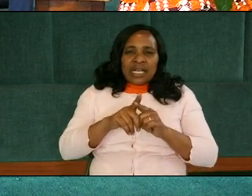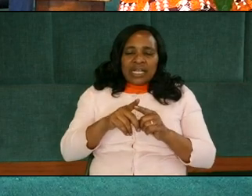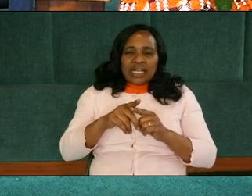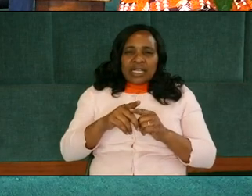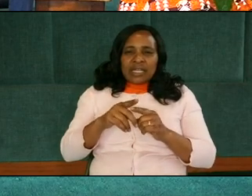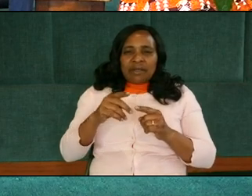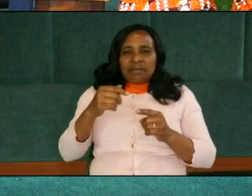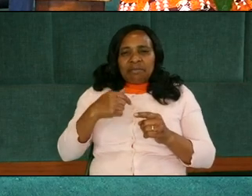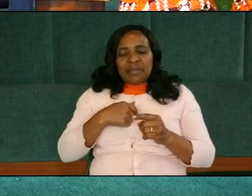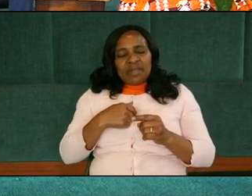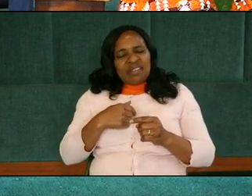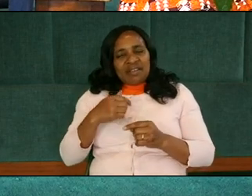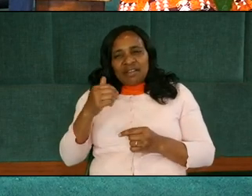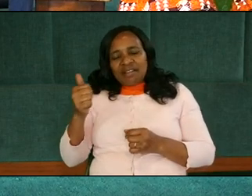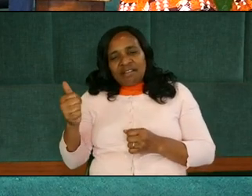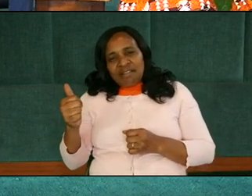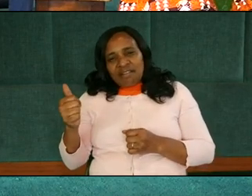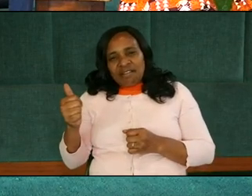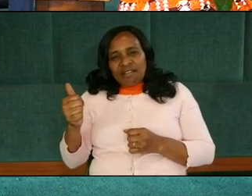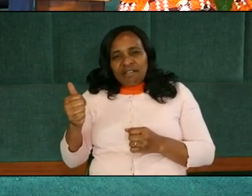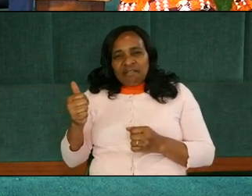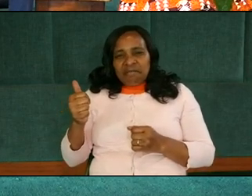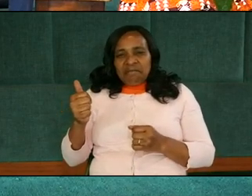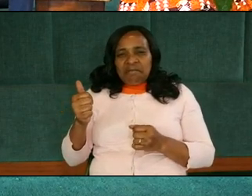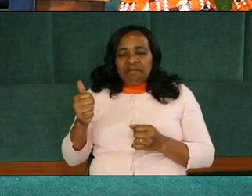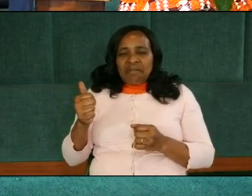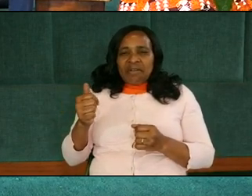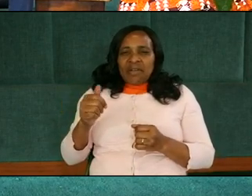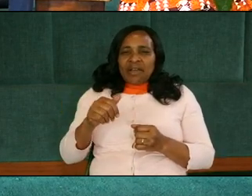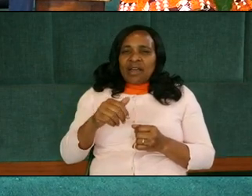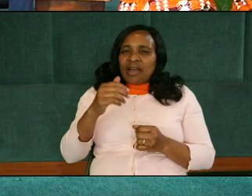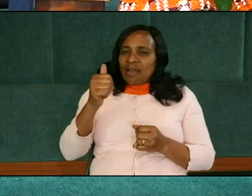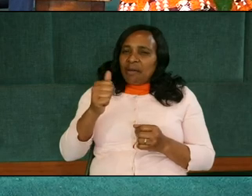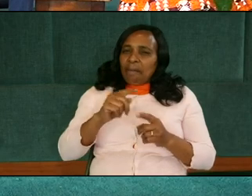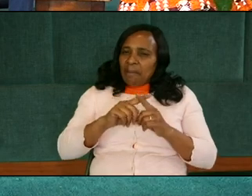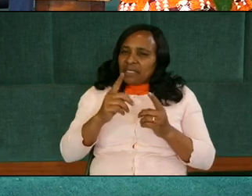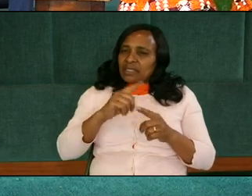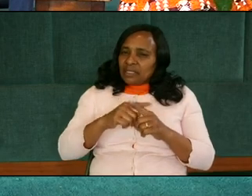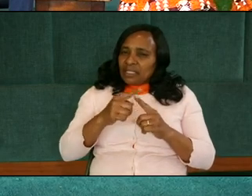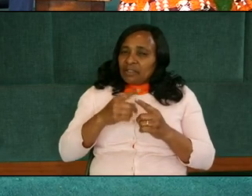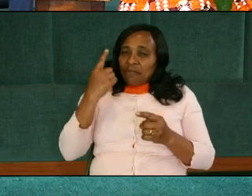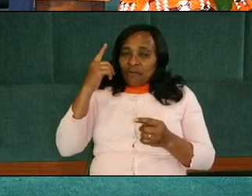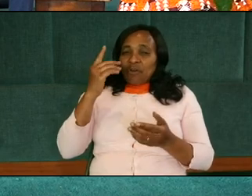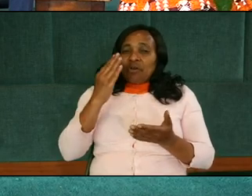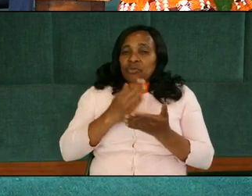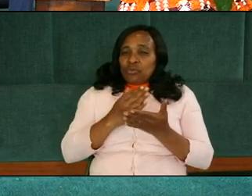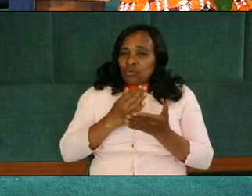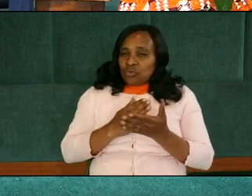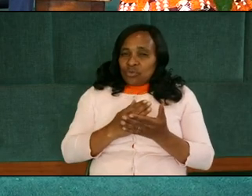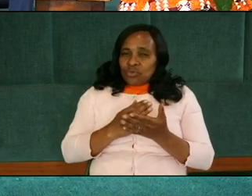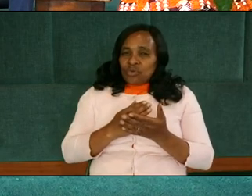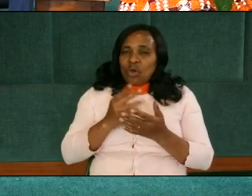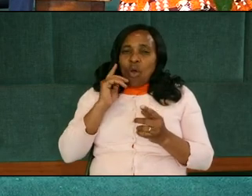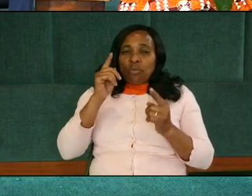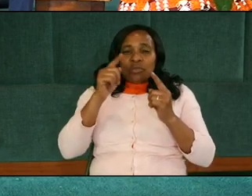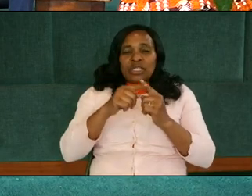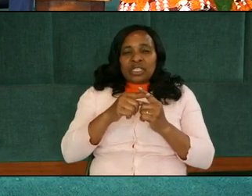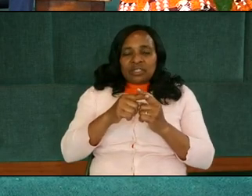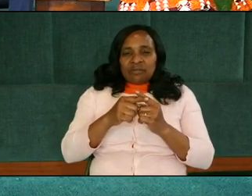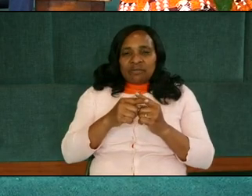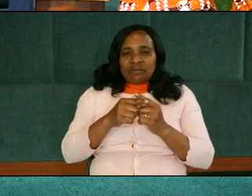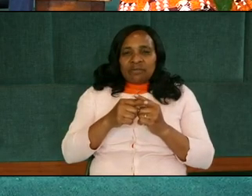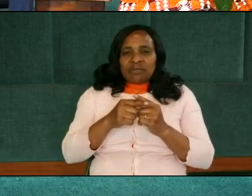A, something I desire. Don't we all desire that A? But then for real, if I were to be objective, it's